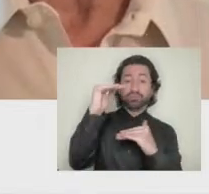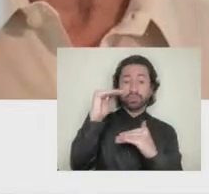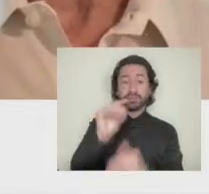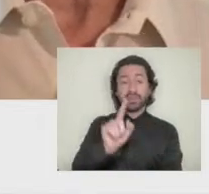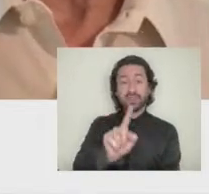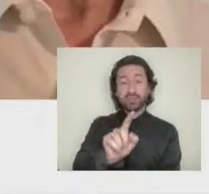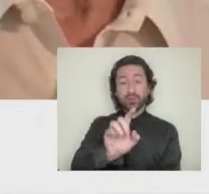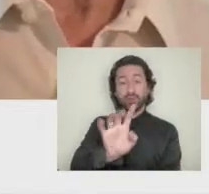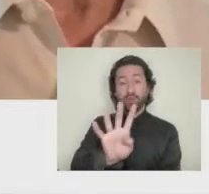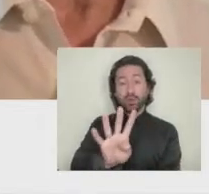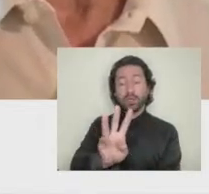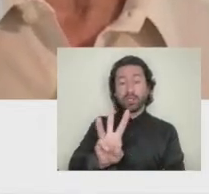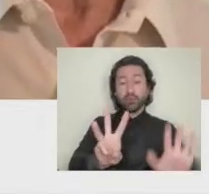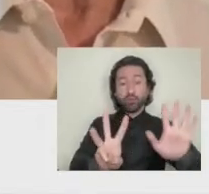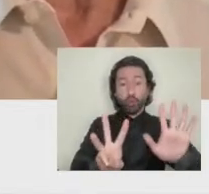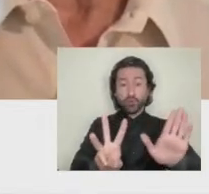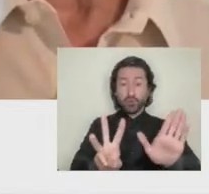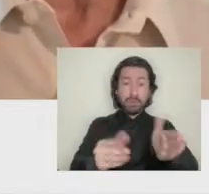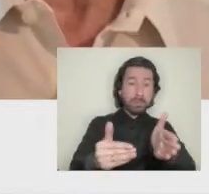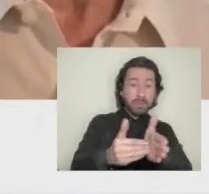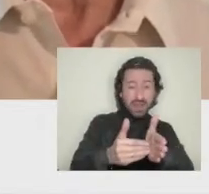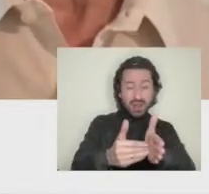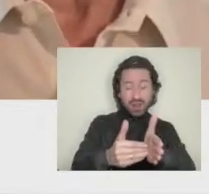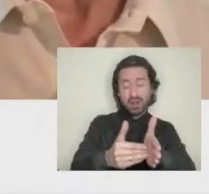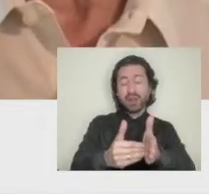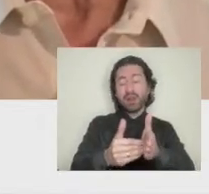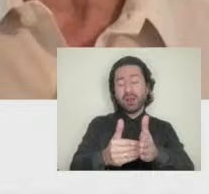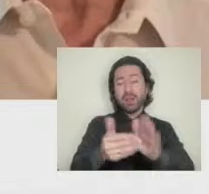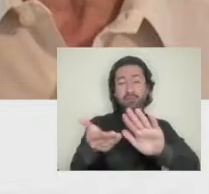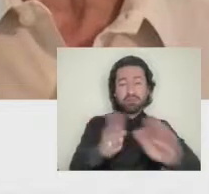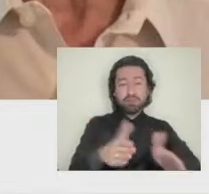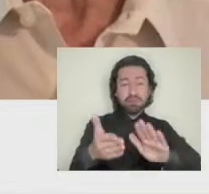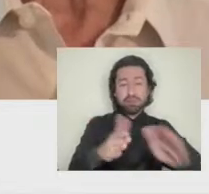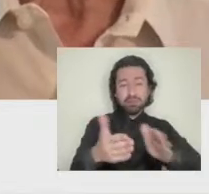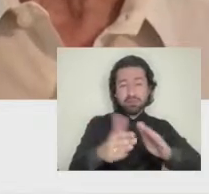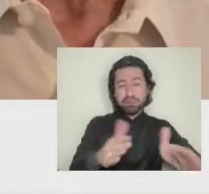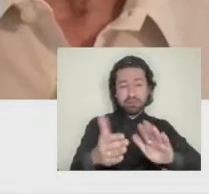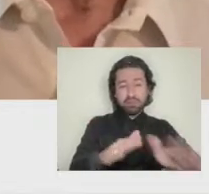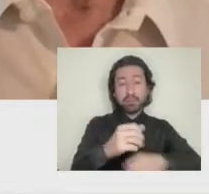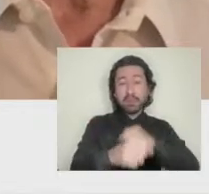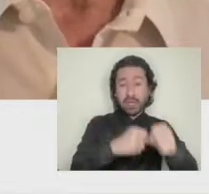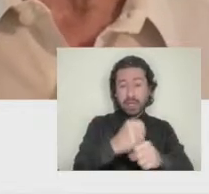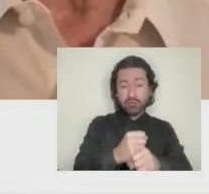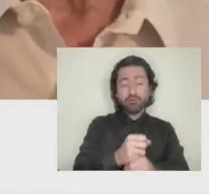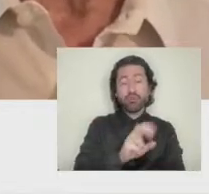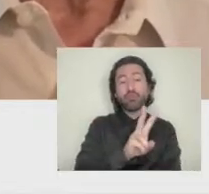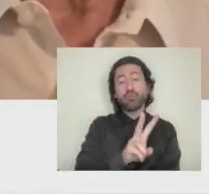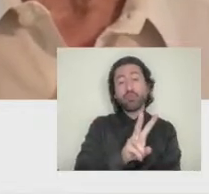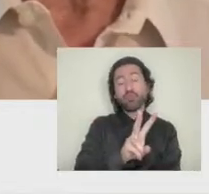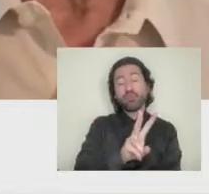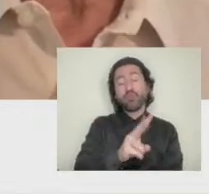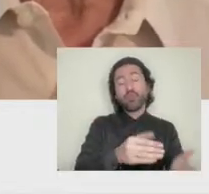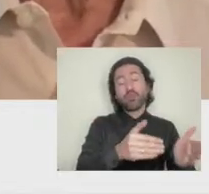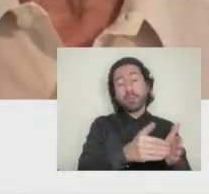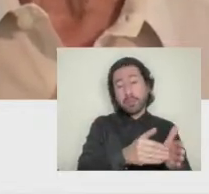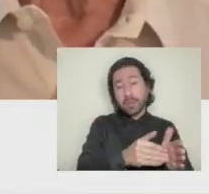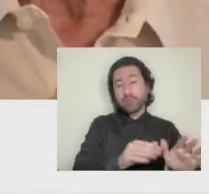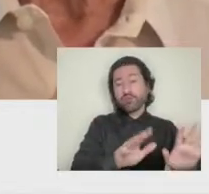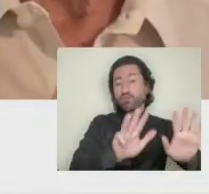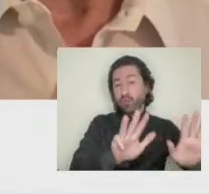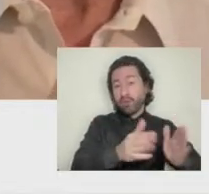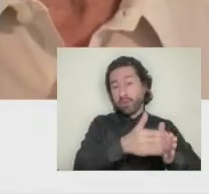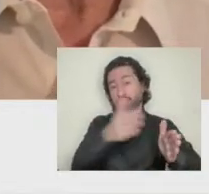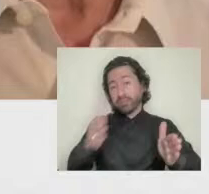148,000 deaths over the period from 2009 to 2020 were attributable to